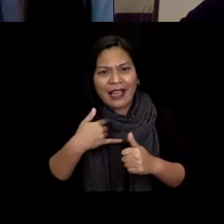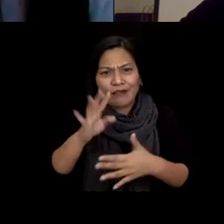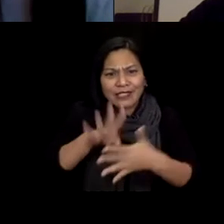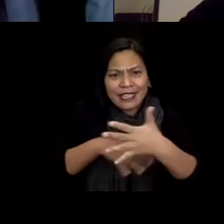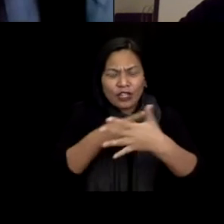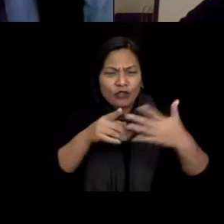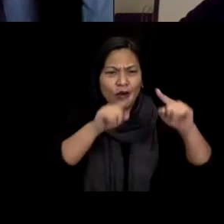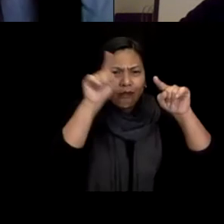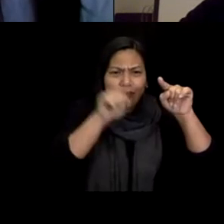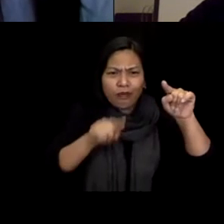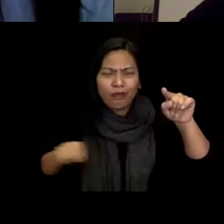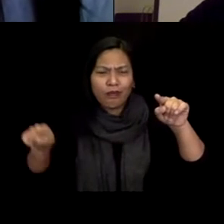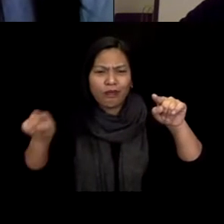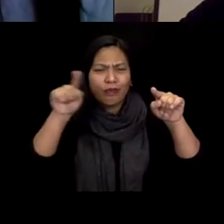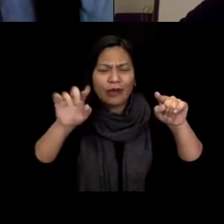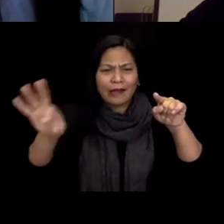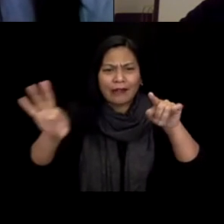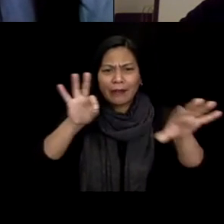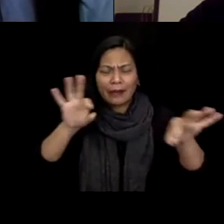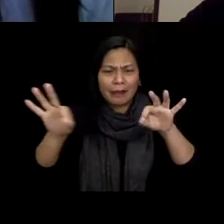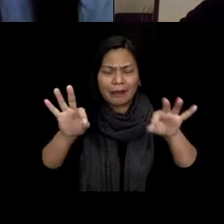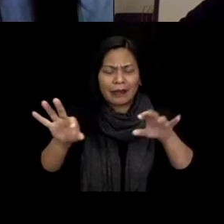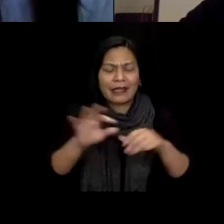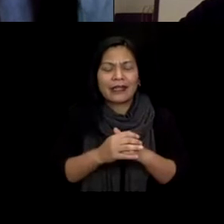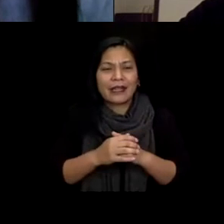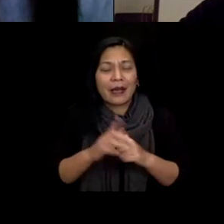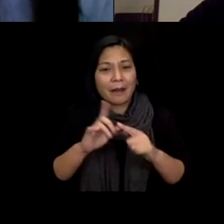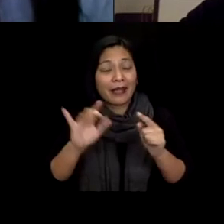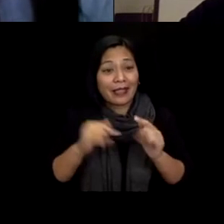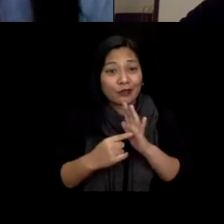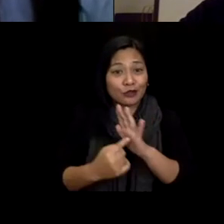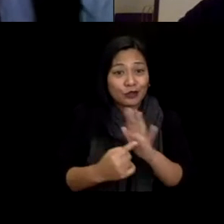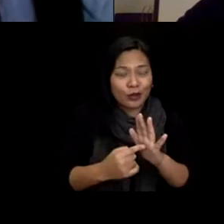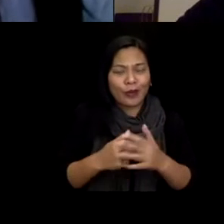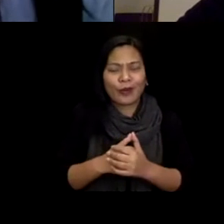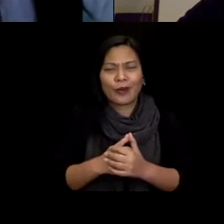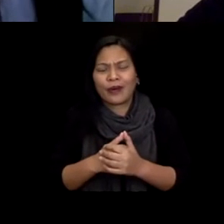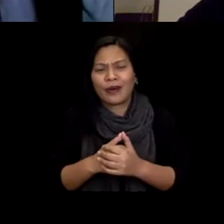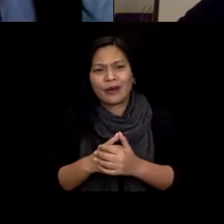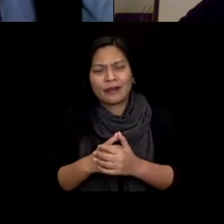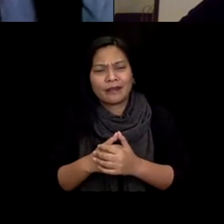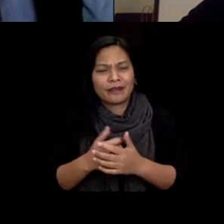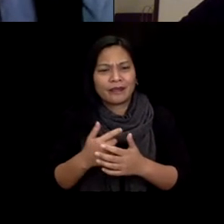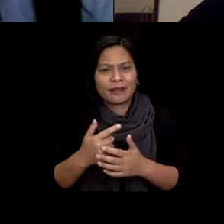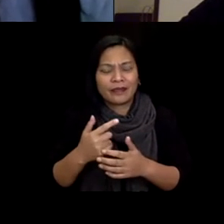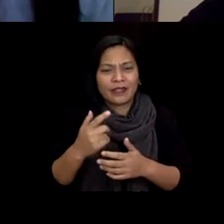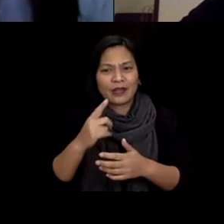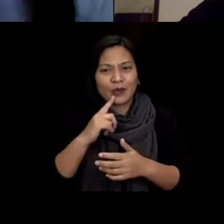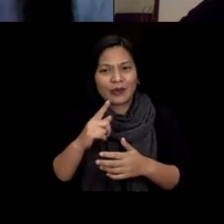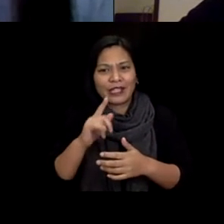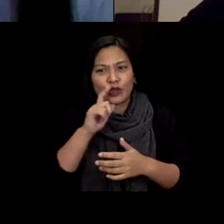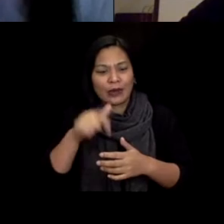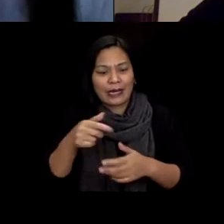But also that's present in exhibitions. You don't necessarily need to have this high speed, intense experience